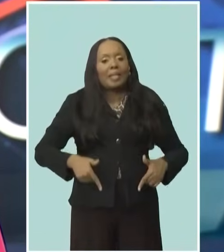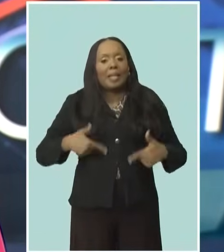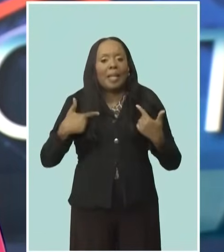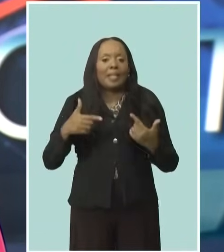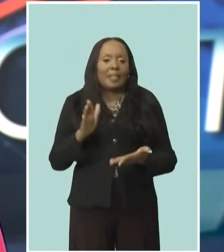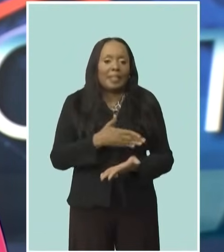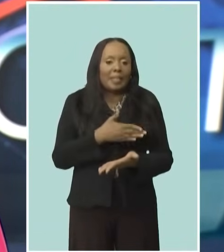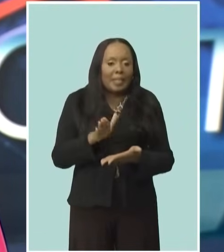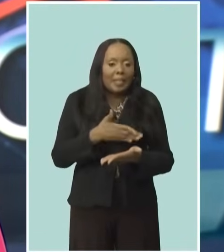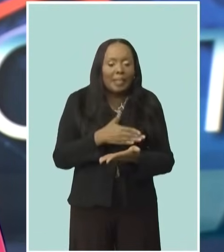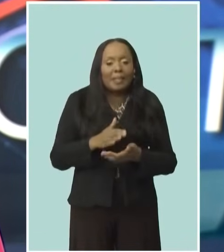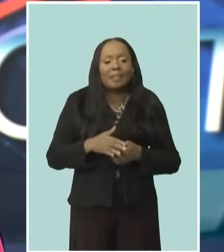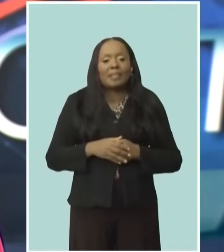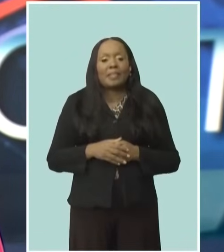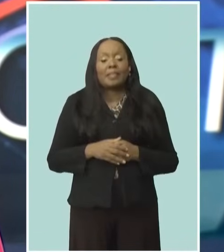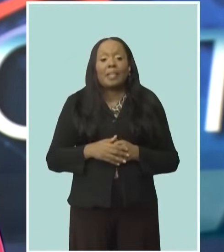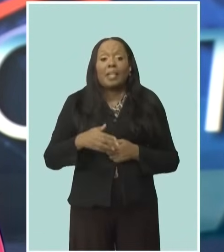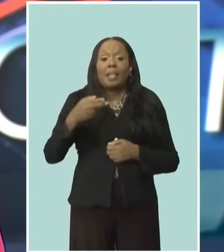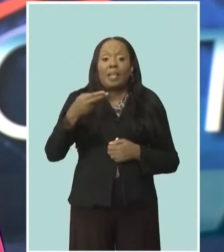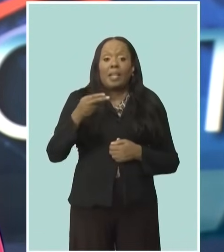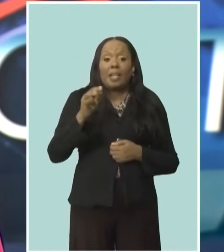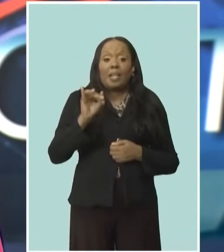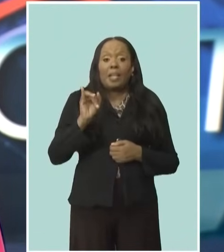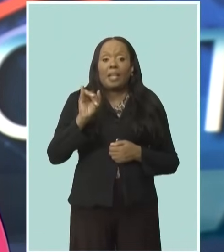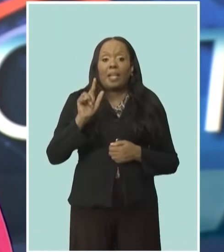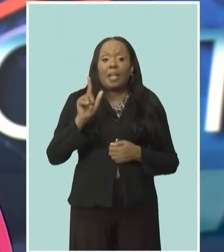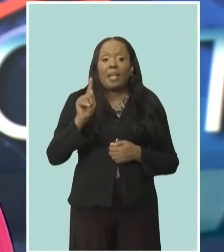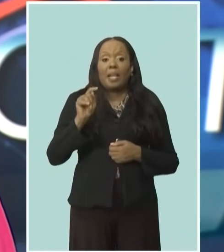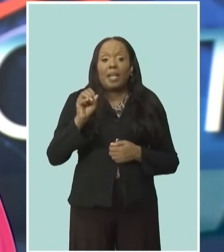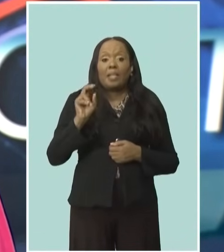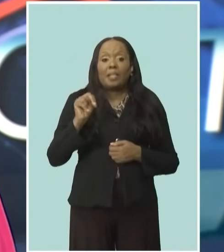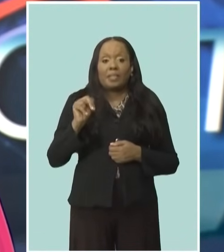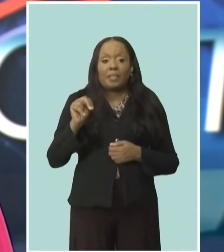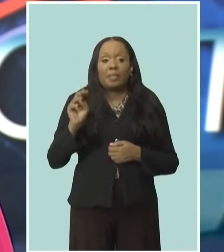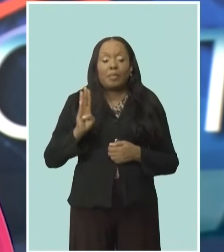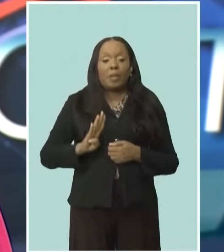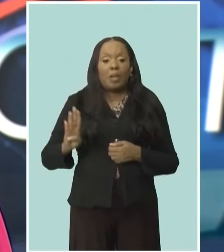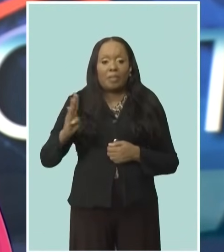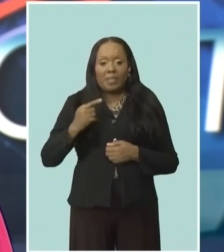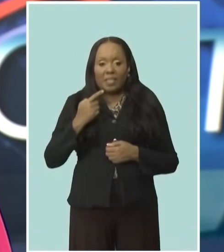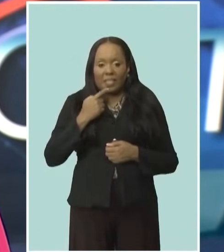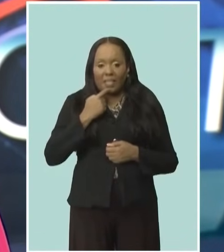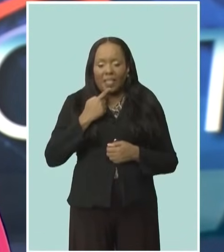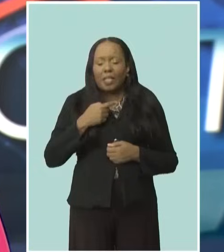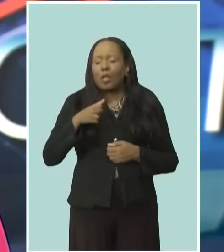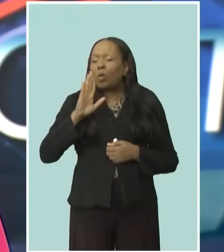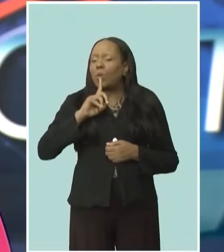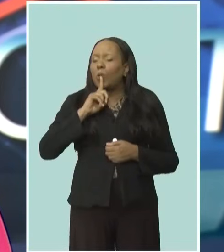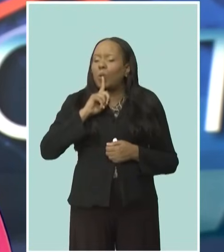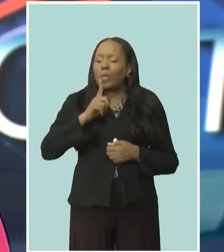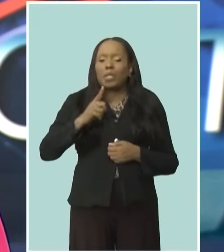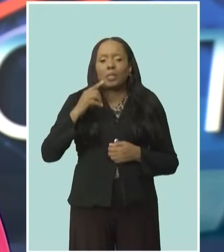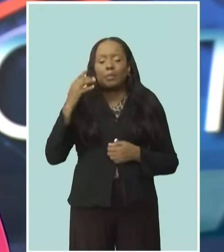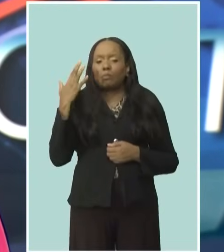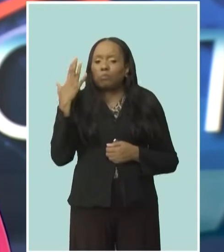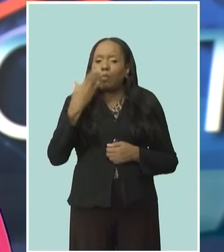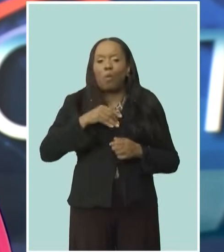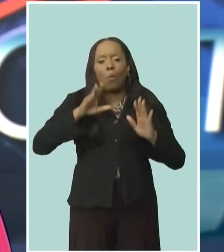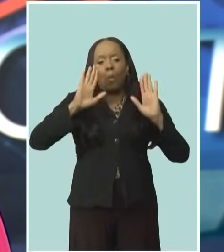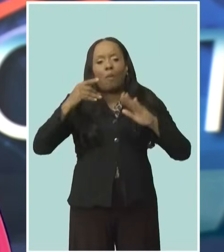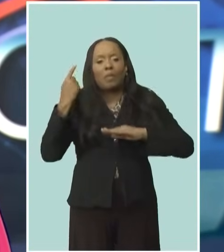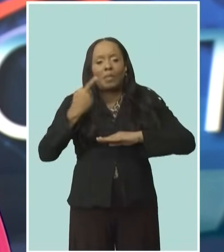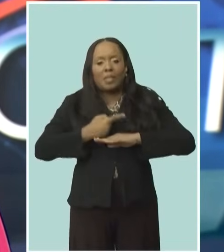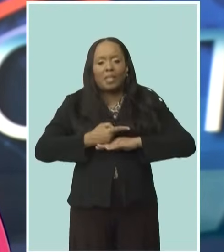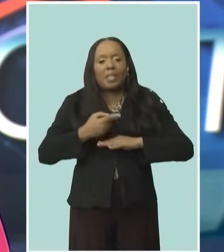At Hilton Barbados Resort, Assistant Marketing Manager B. Doughton says an unforgettable day has been planned for fathers